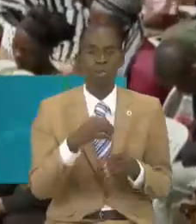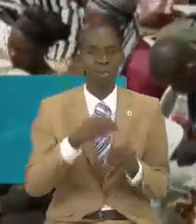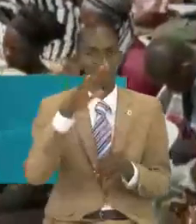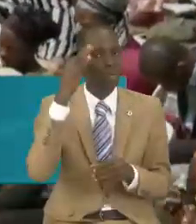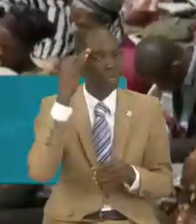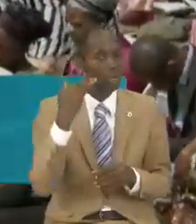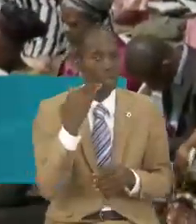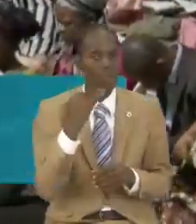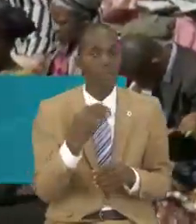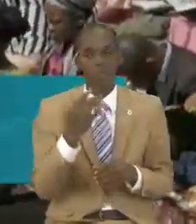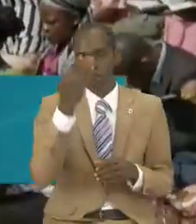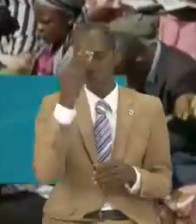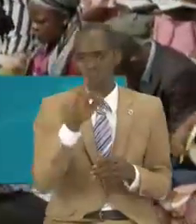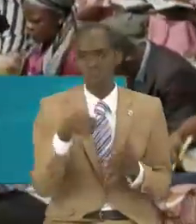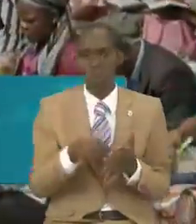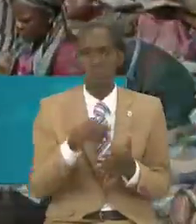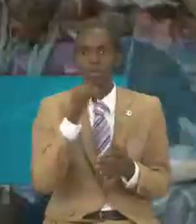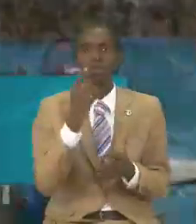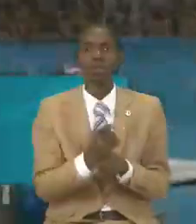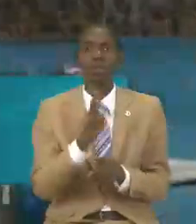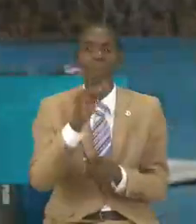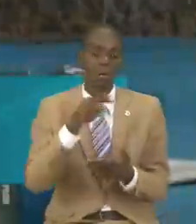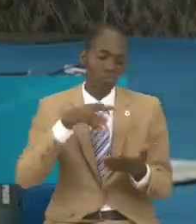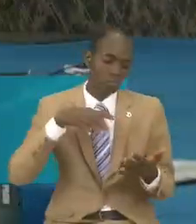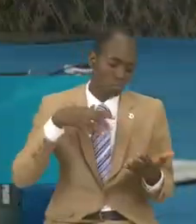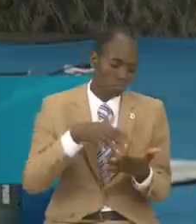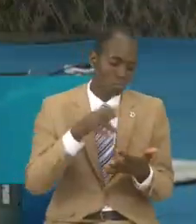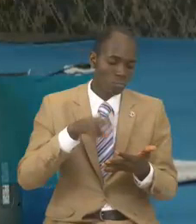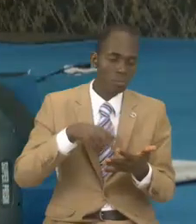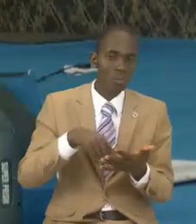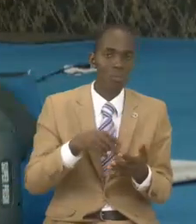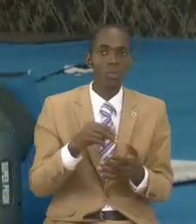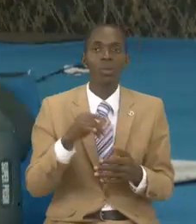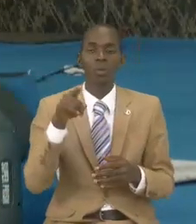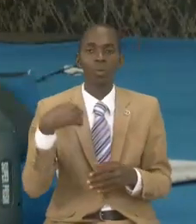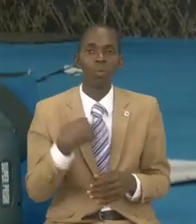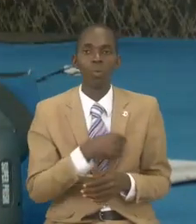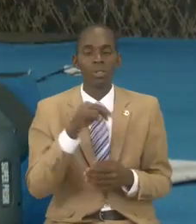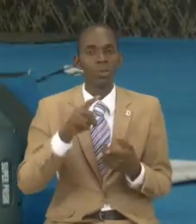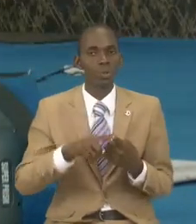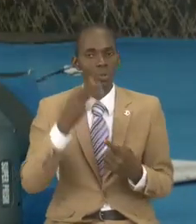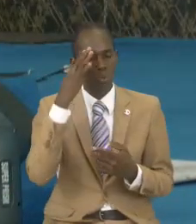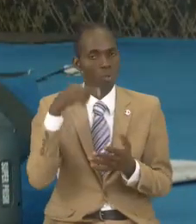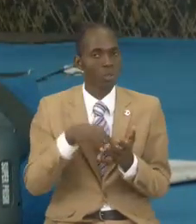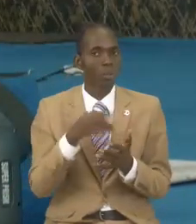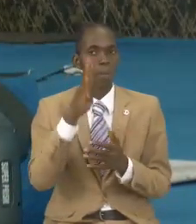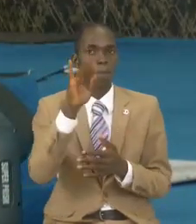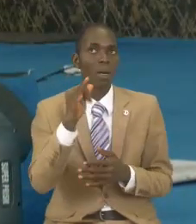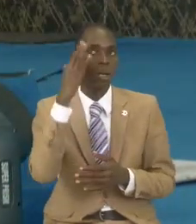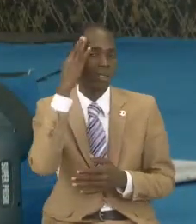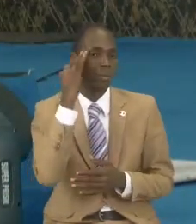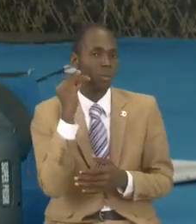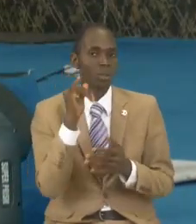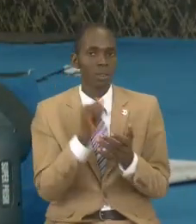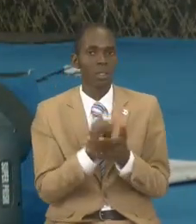only by reading. We need to know this by experience, that it happened to you. that